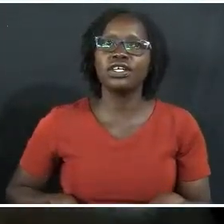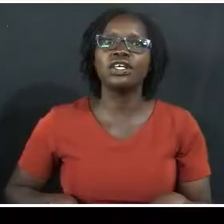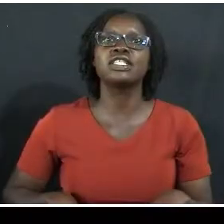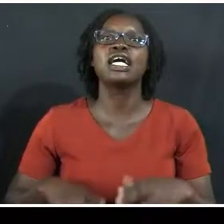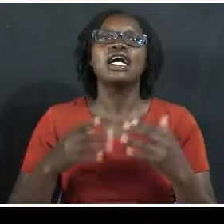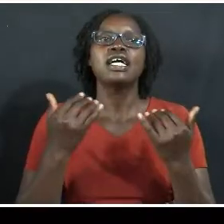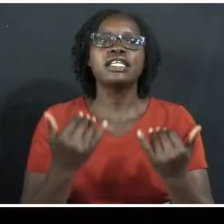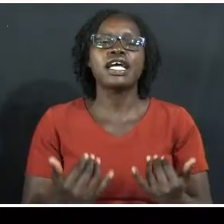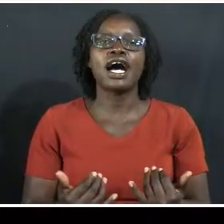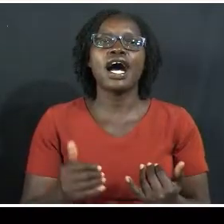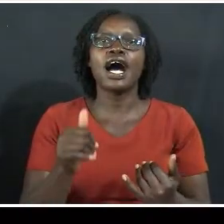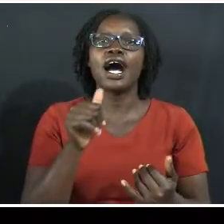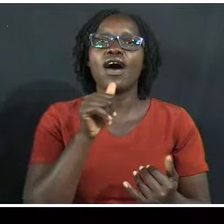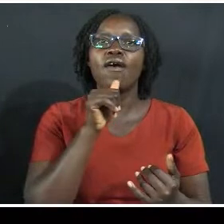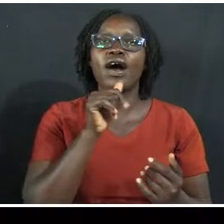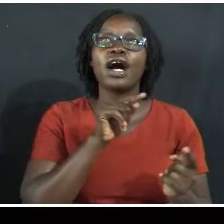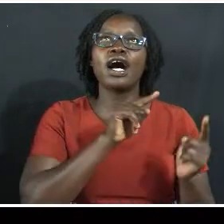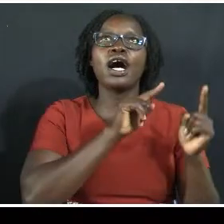Welcome.